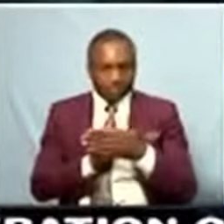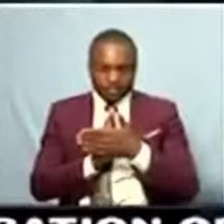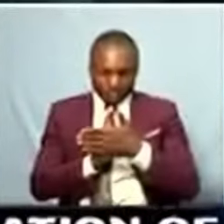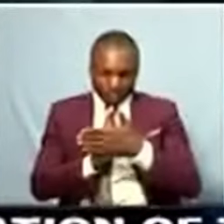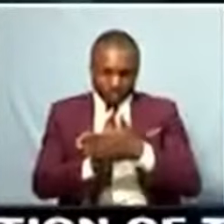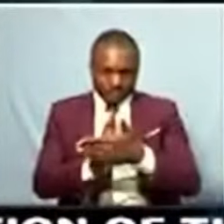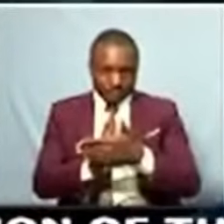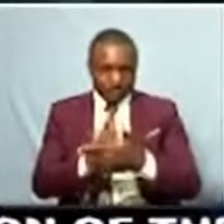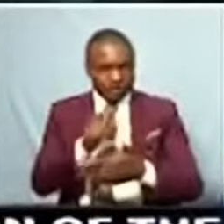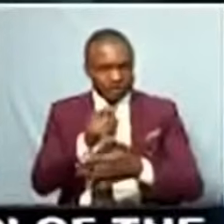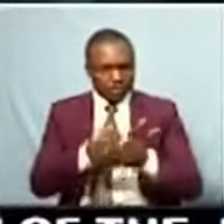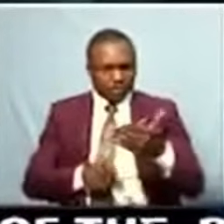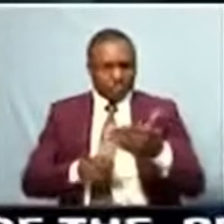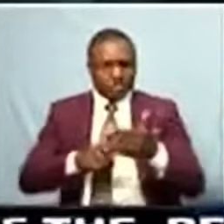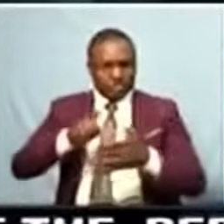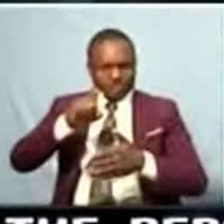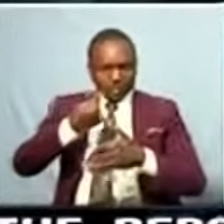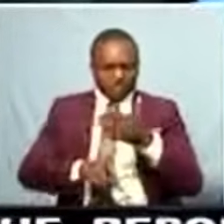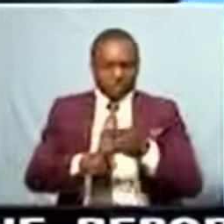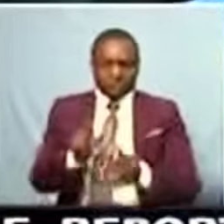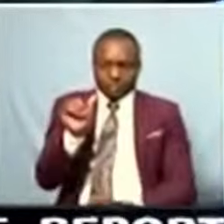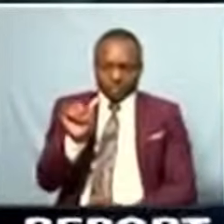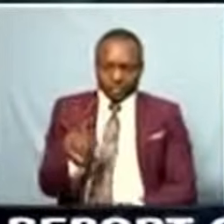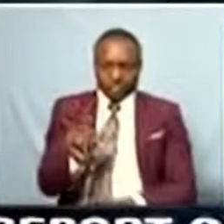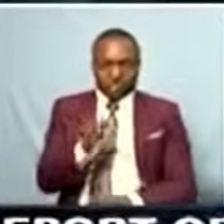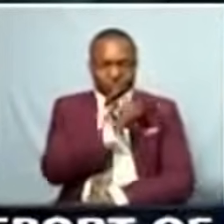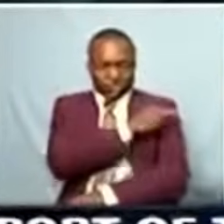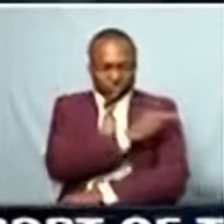guidance on what's the cost of each hospital here.